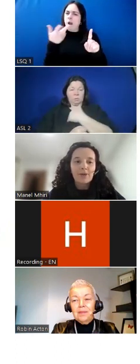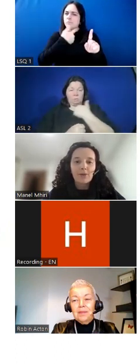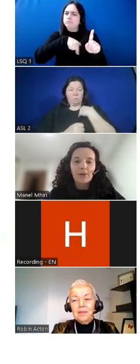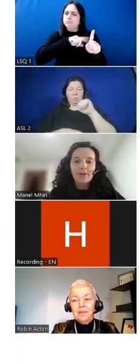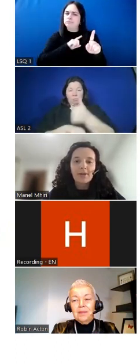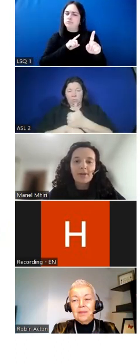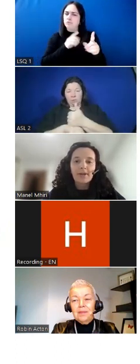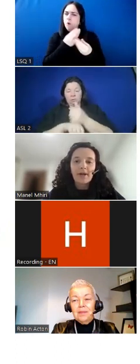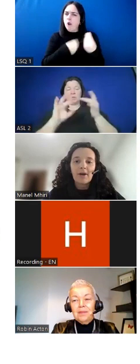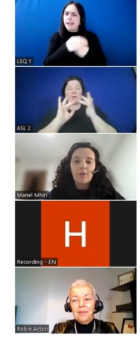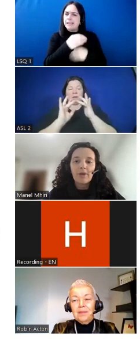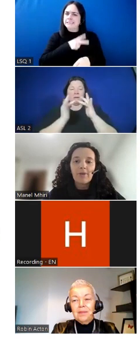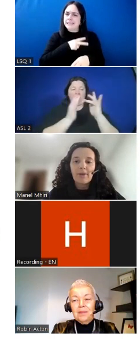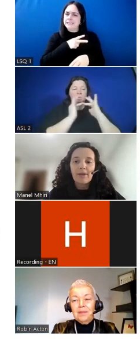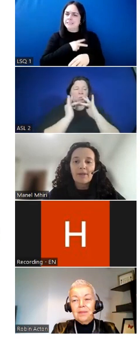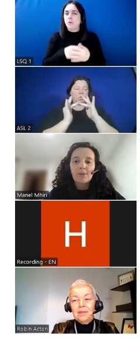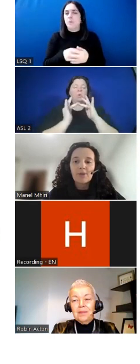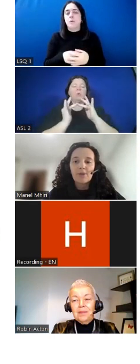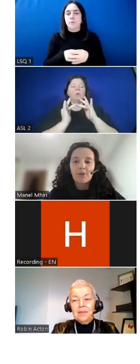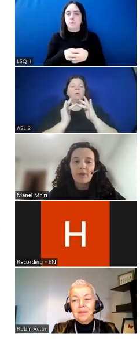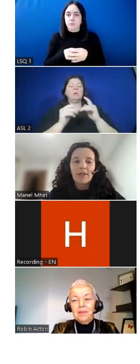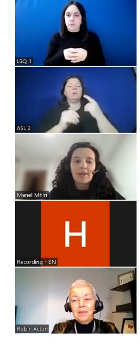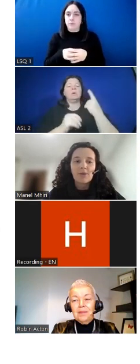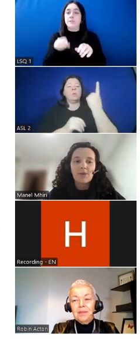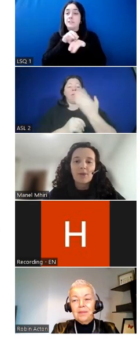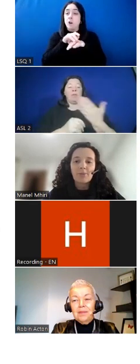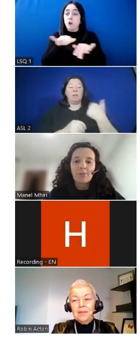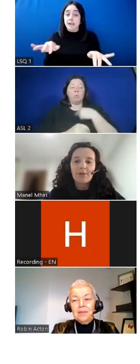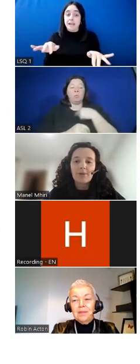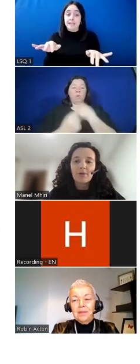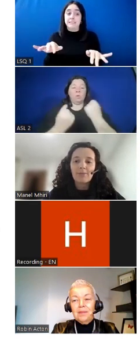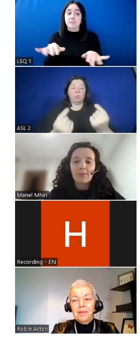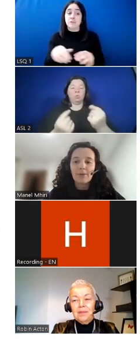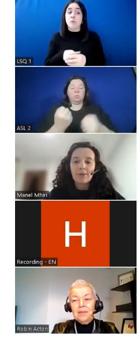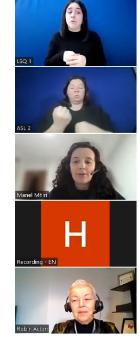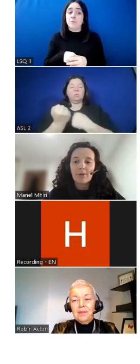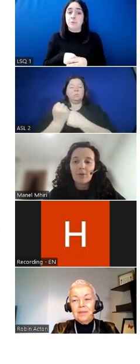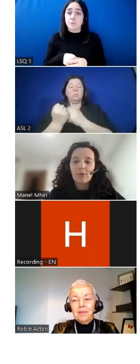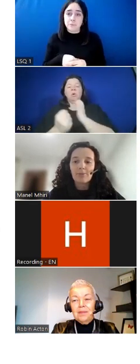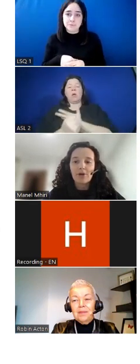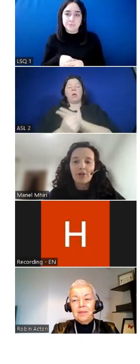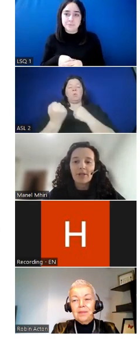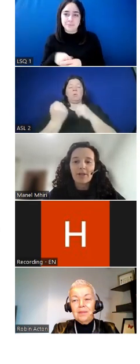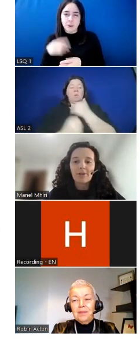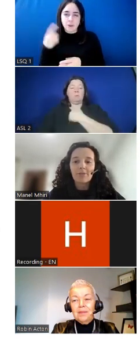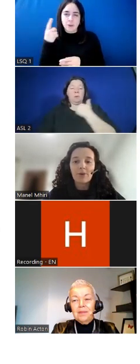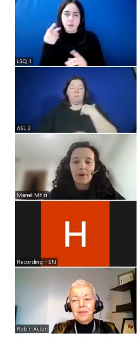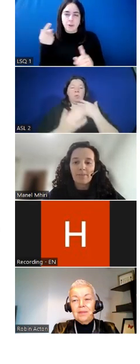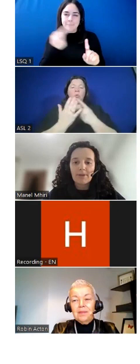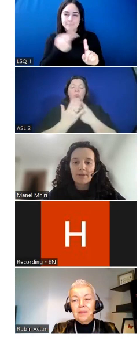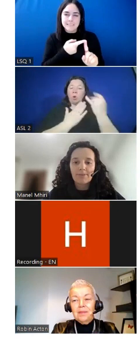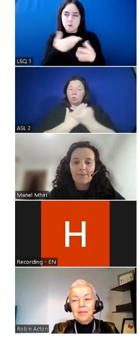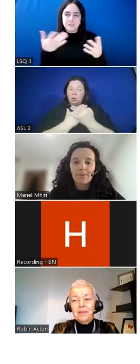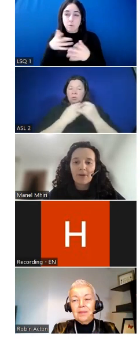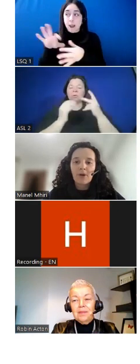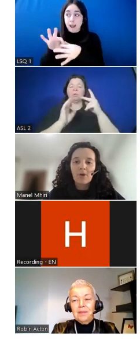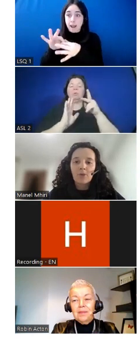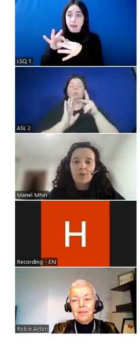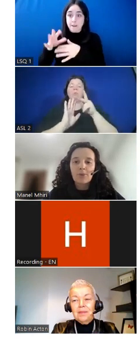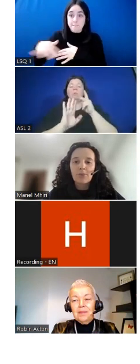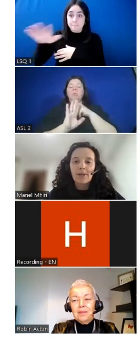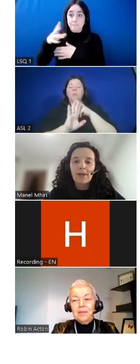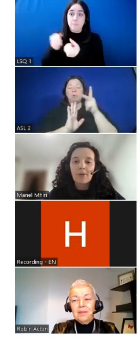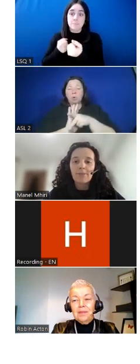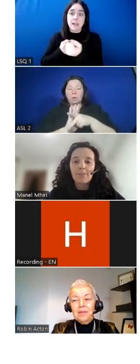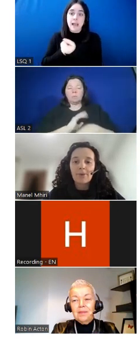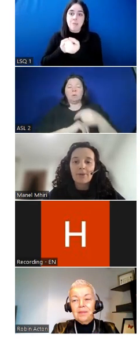members-based network, one of the things we do is that we support our members through projects and programs. We